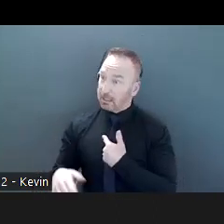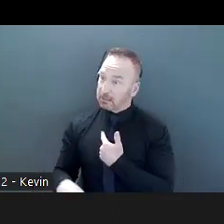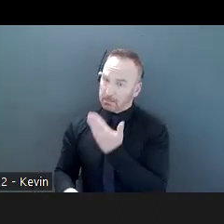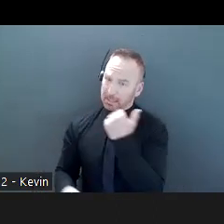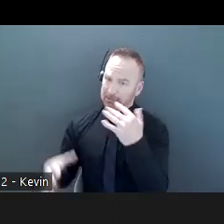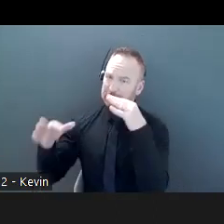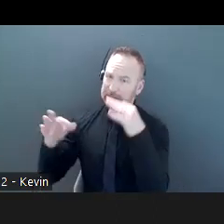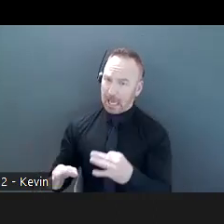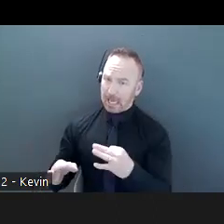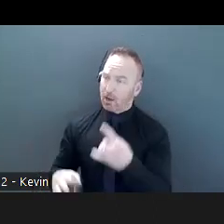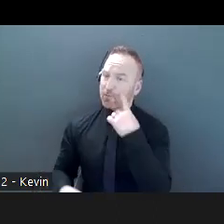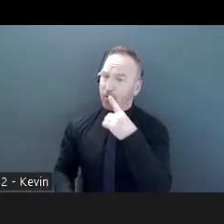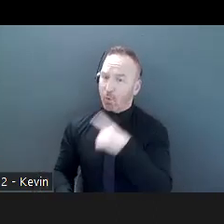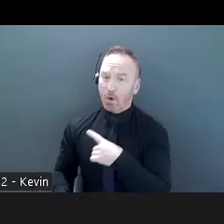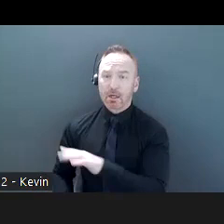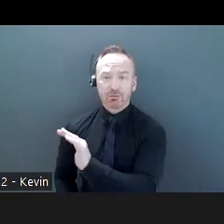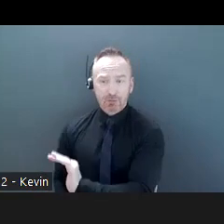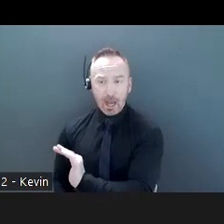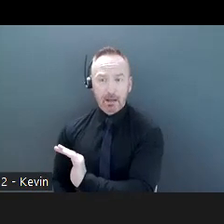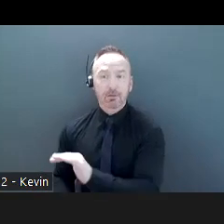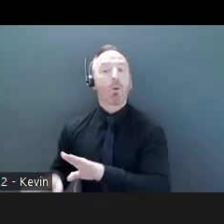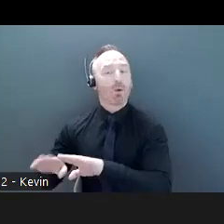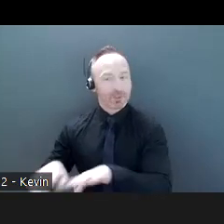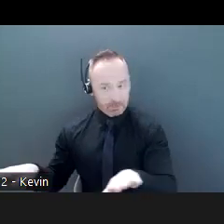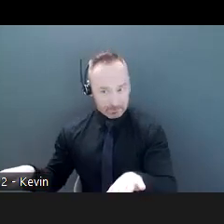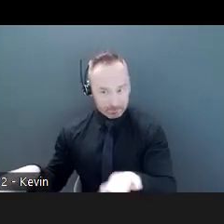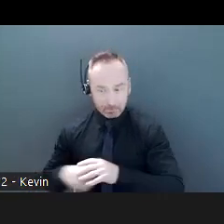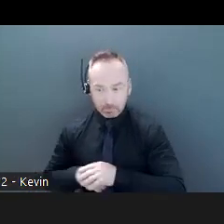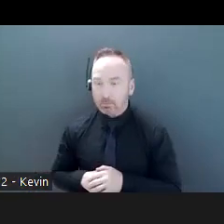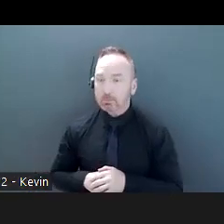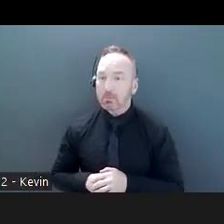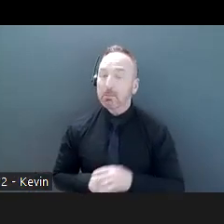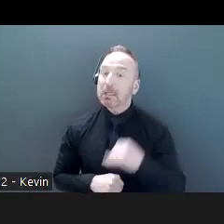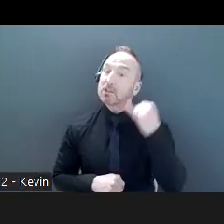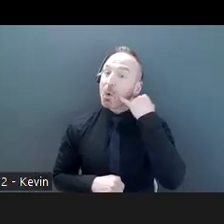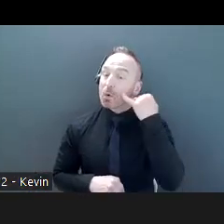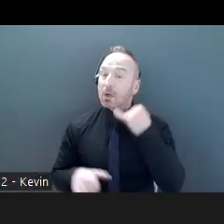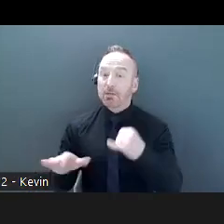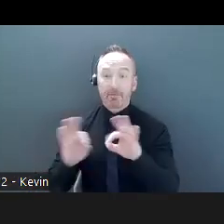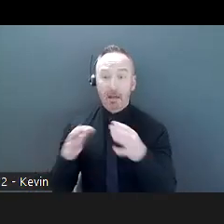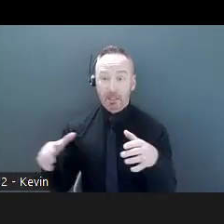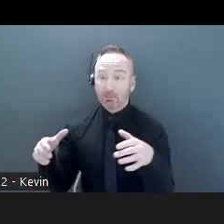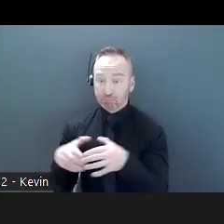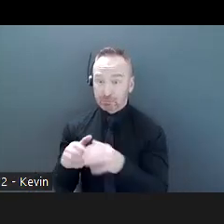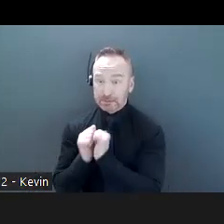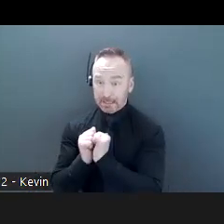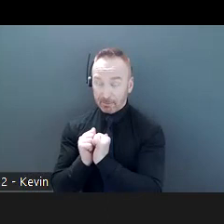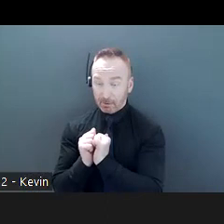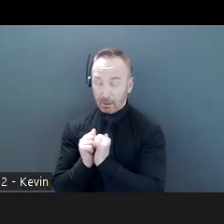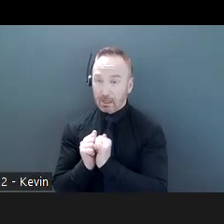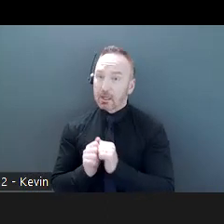the child or children. And in this case, if it's an intact family and both parents have made a decision that the